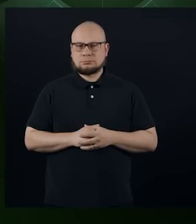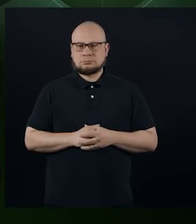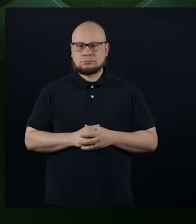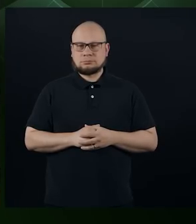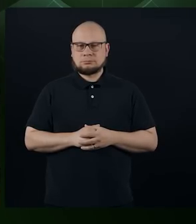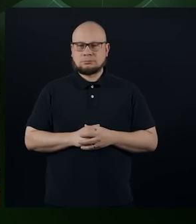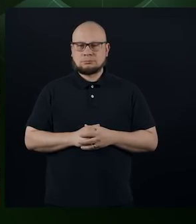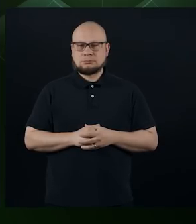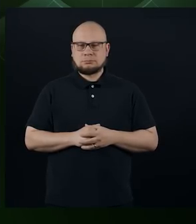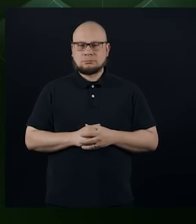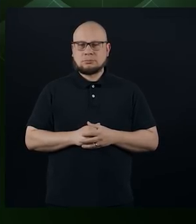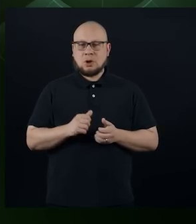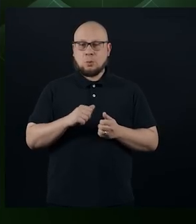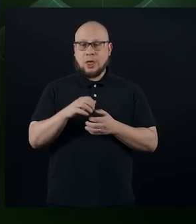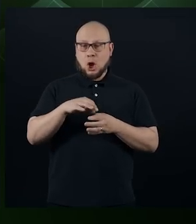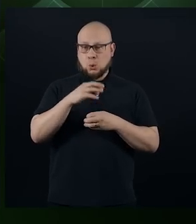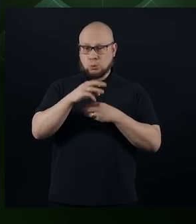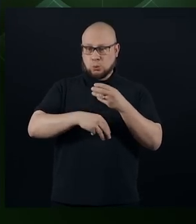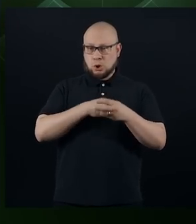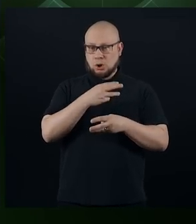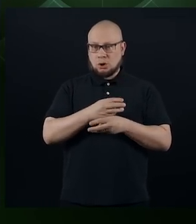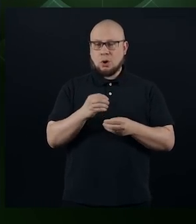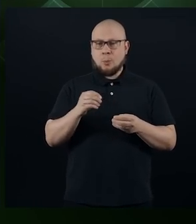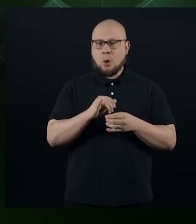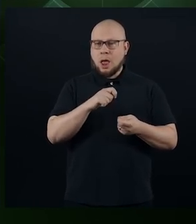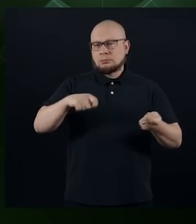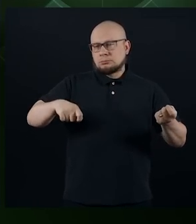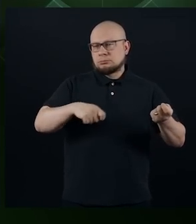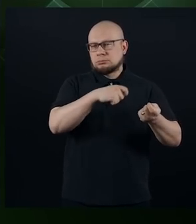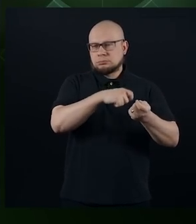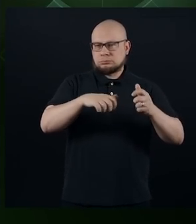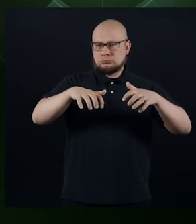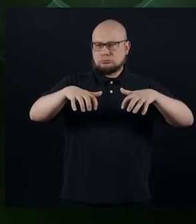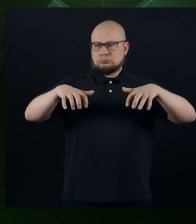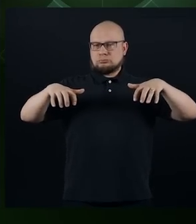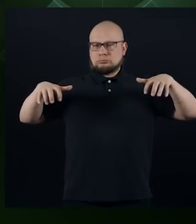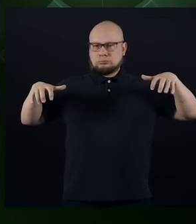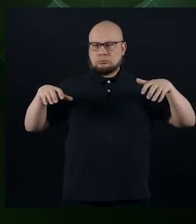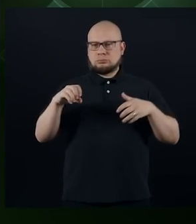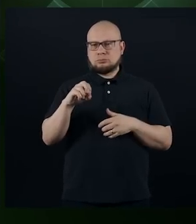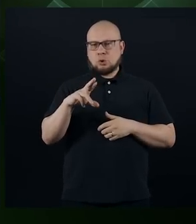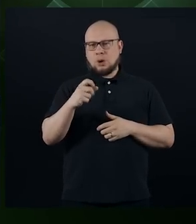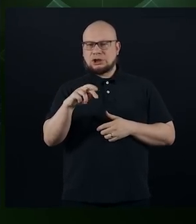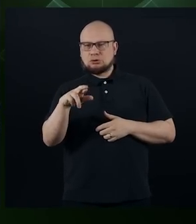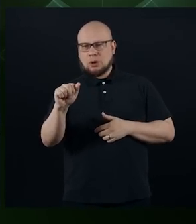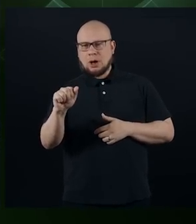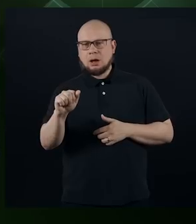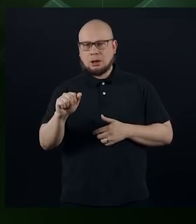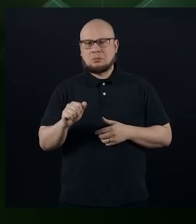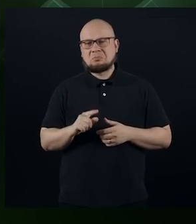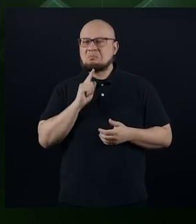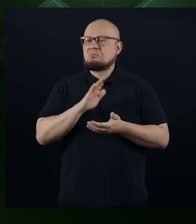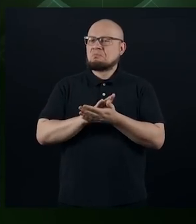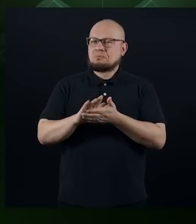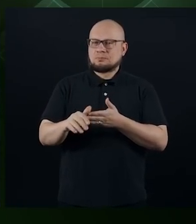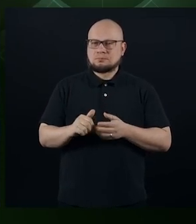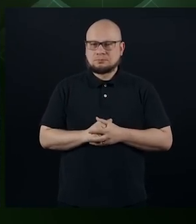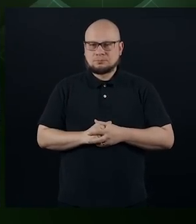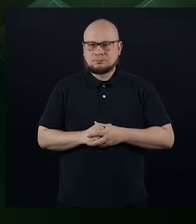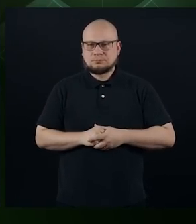And with the Phantoms, we actually went for a little bit more synthy, a little bit more ambient, and drones, which sits really nicely underneath everything else.